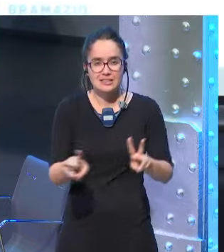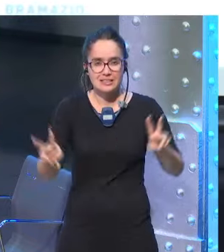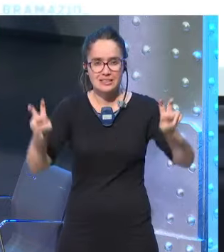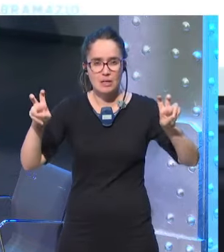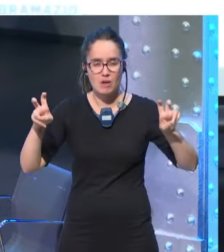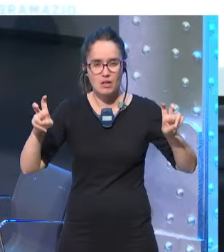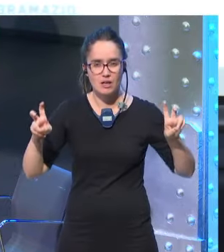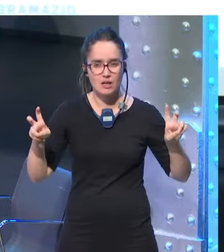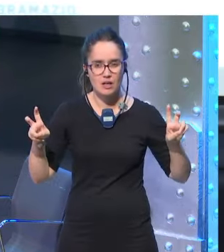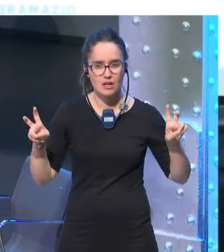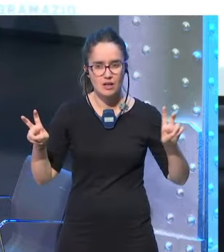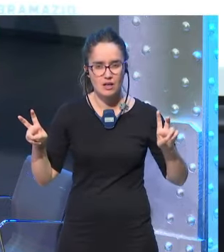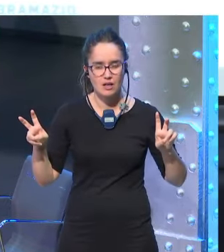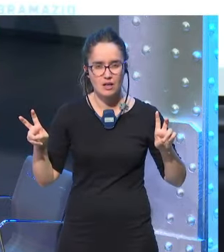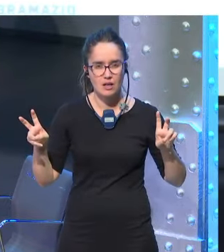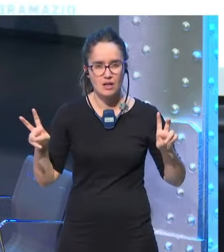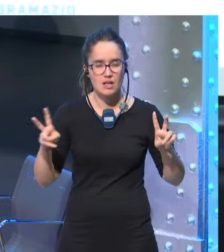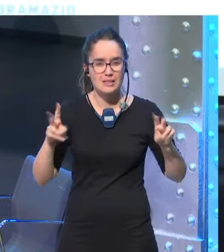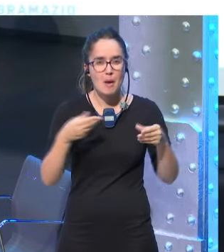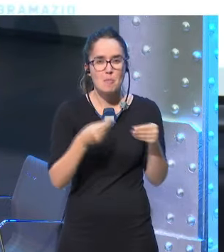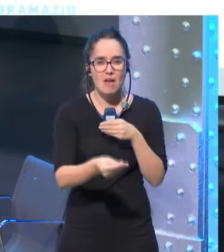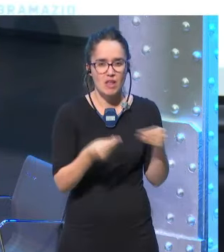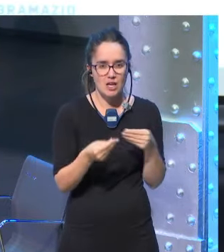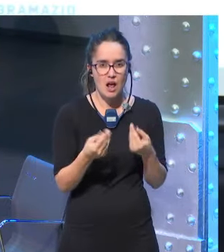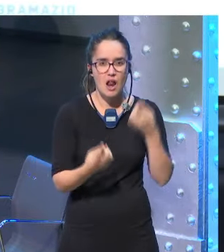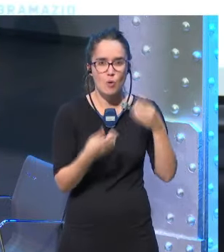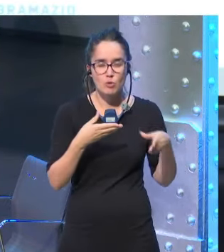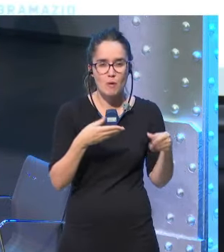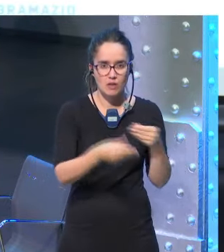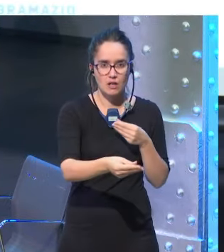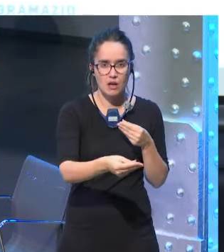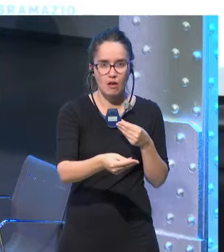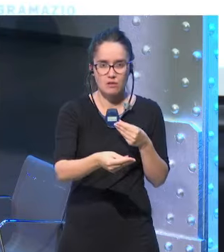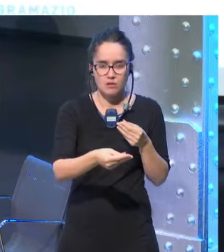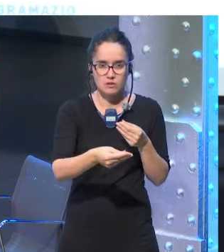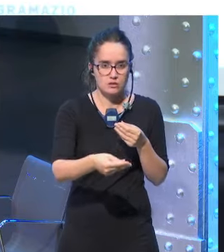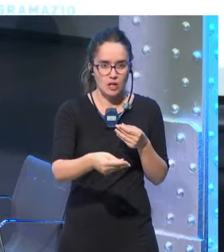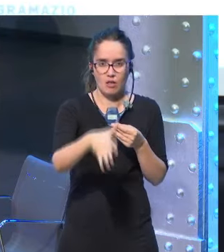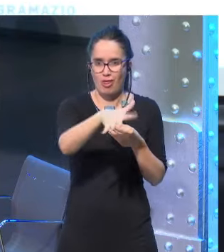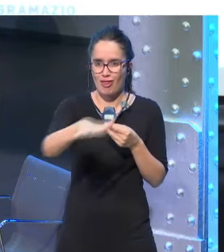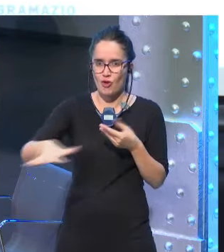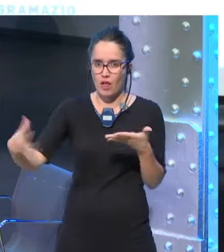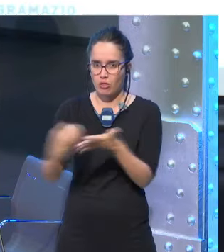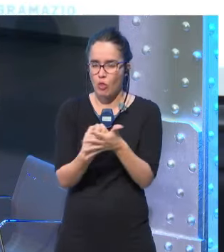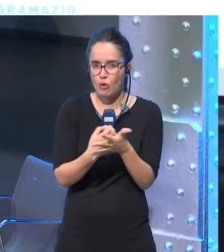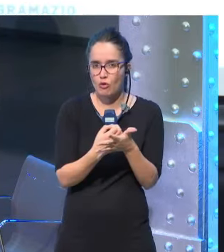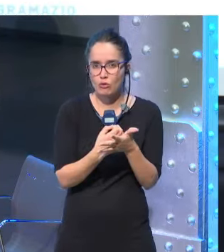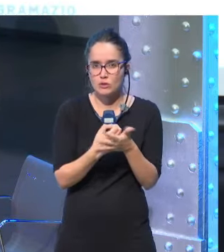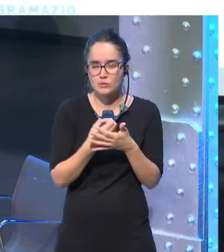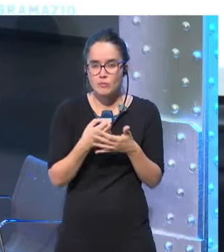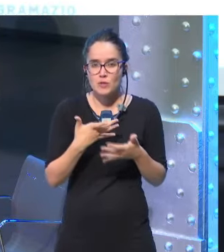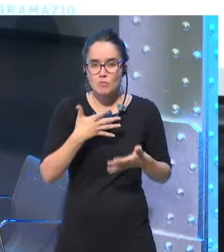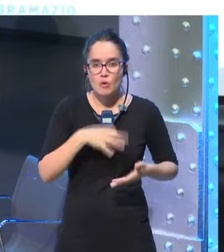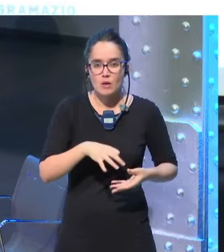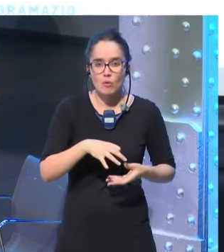materials, so materials that are available everywhere, in a way that we can fully reverse the process, so we do